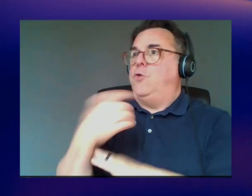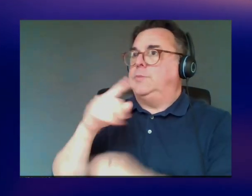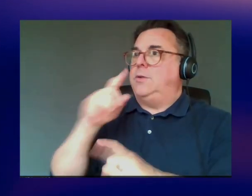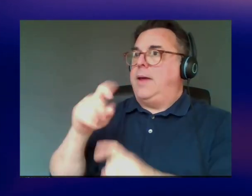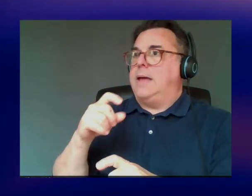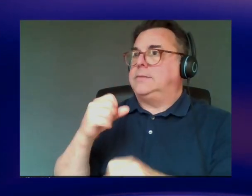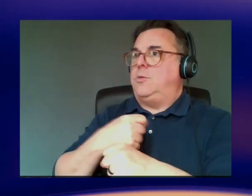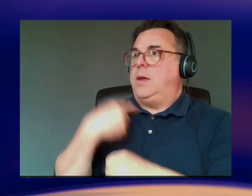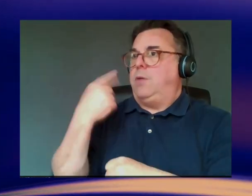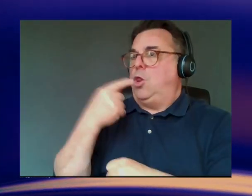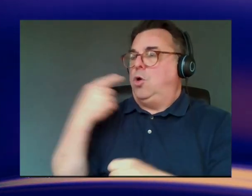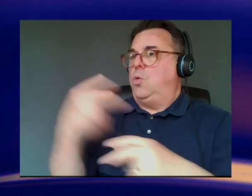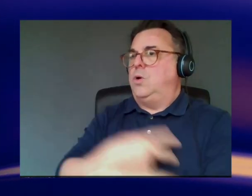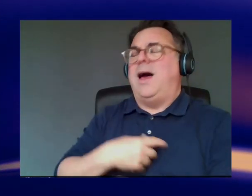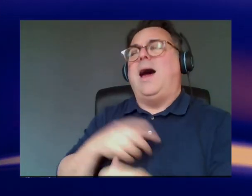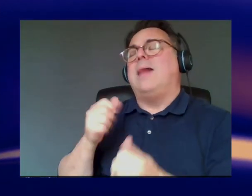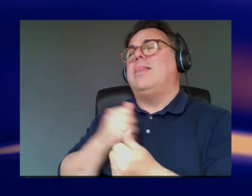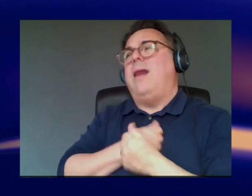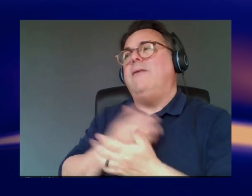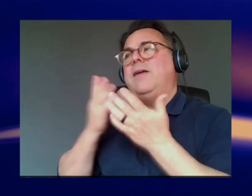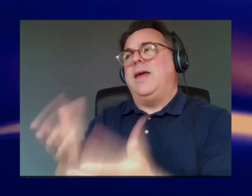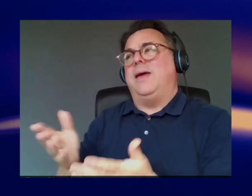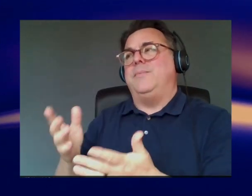Aaron. Do I it. think it's obvious.